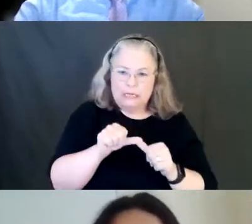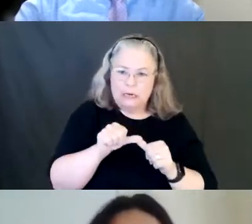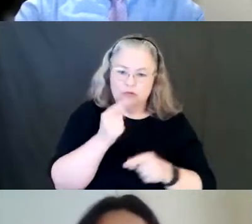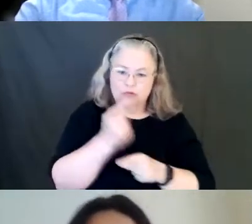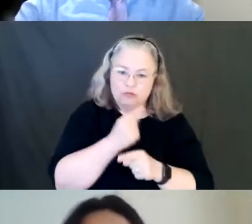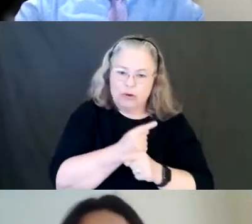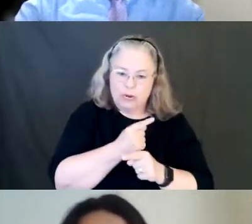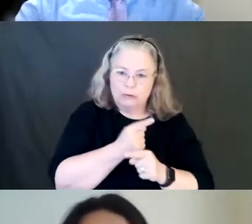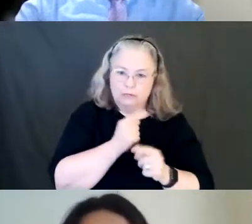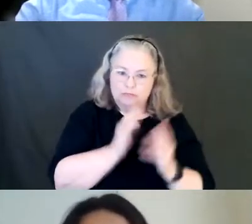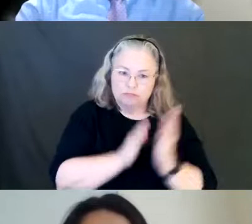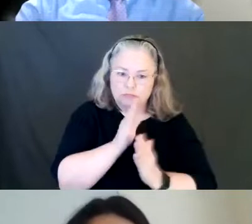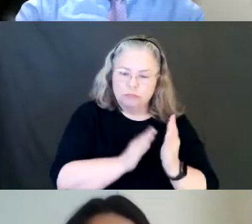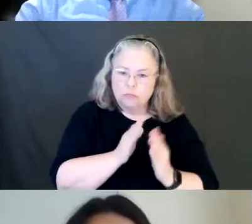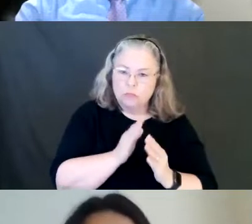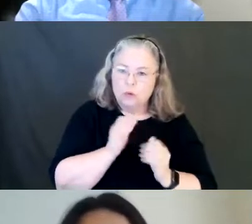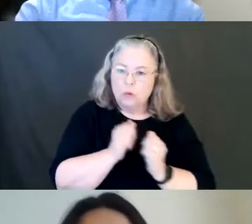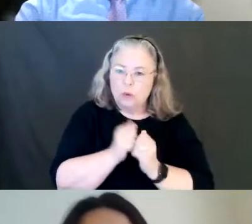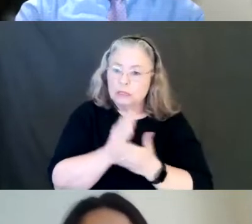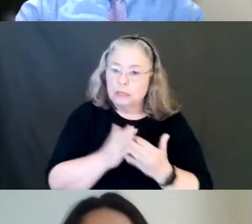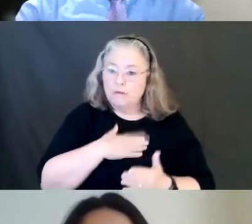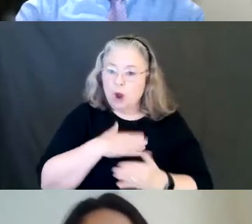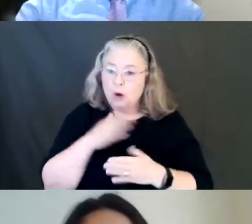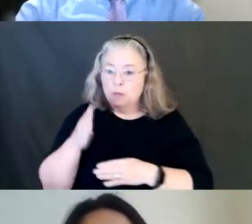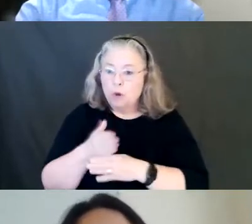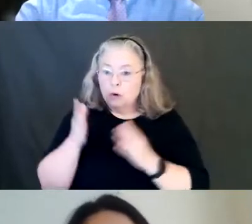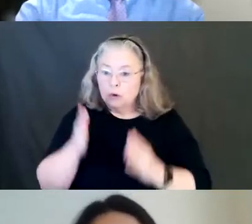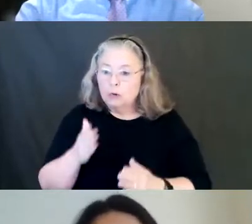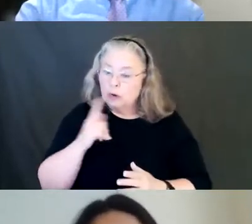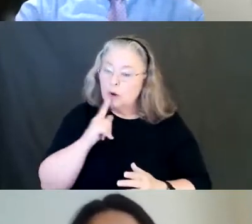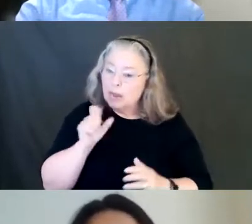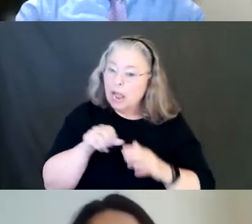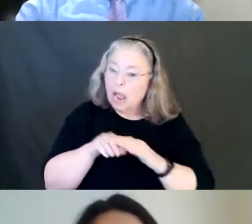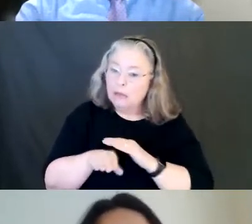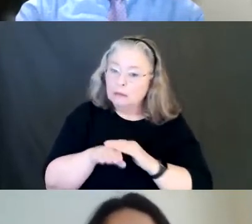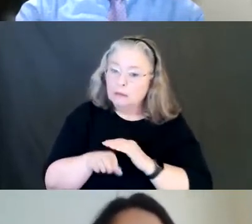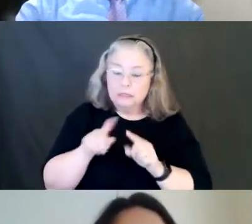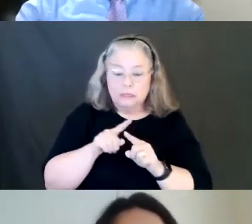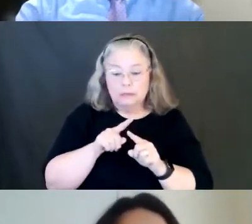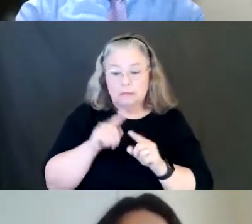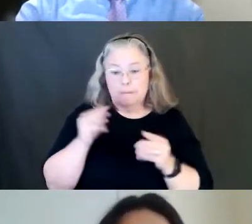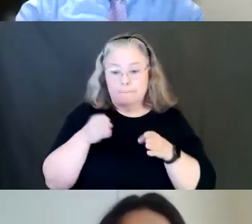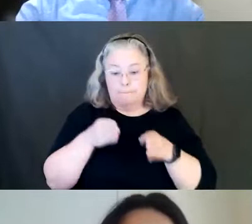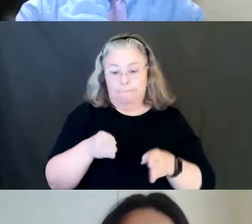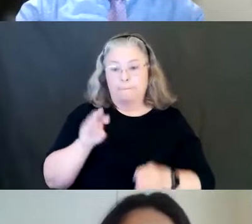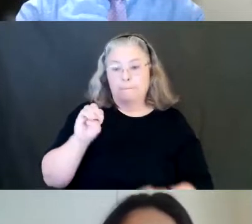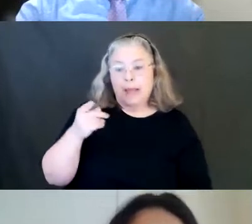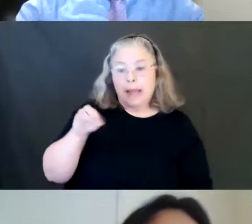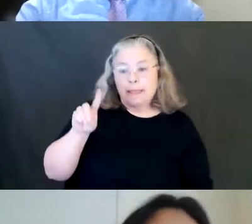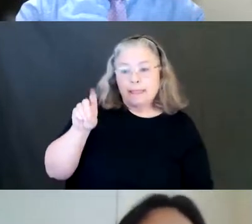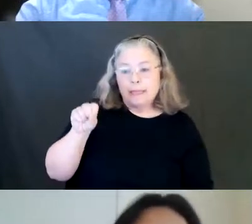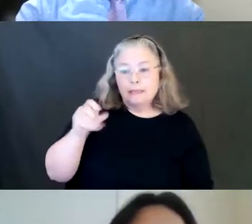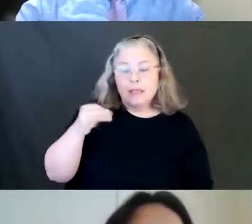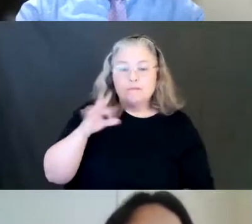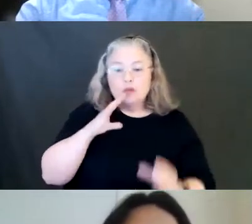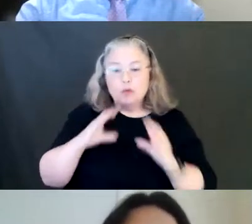work directly with some of our partners, we'll be able to access different methods of communication. We're